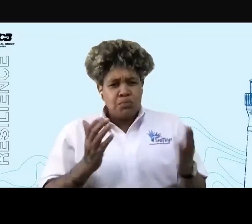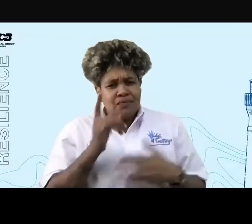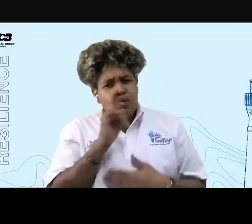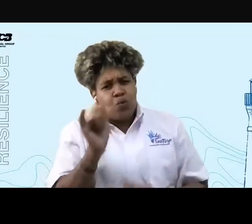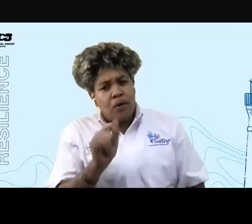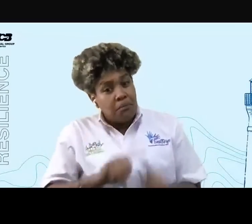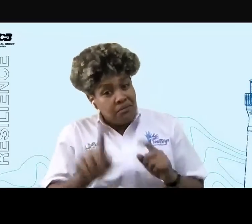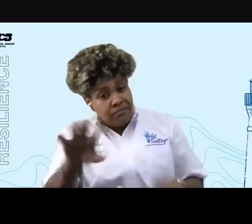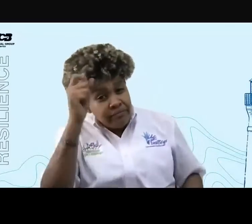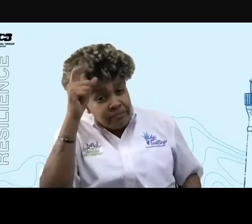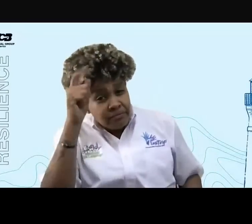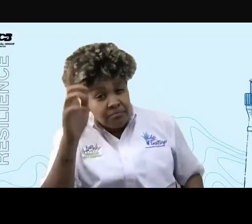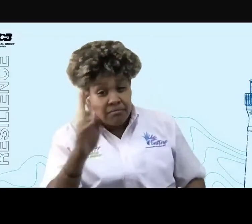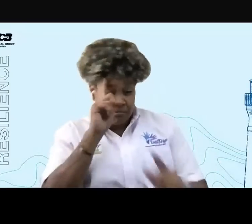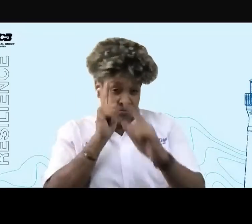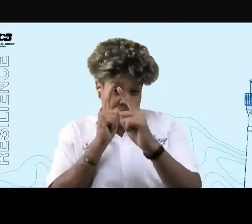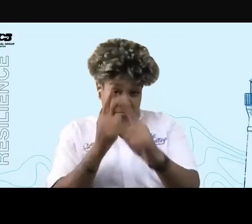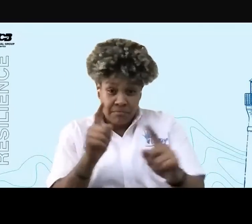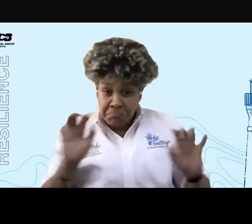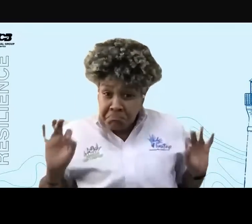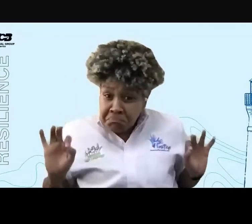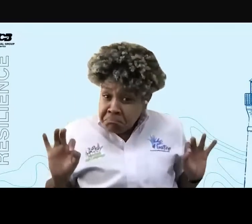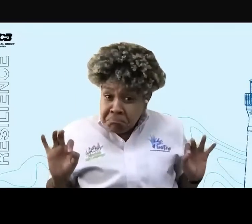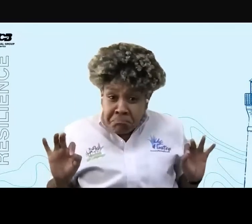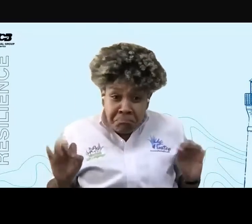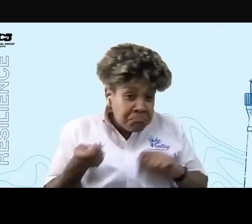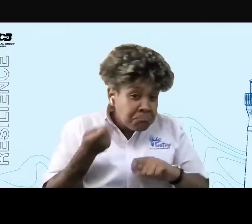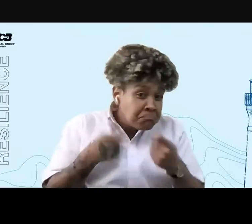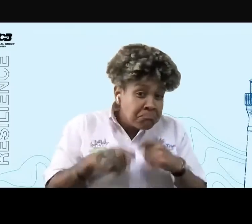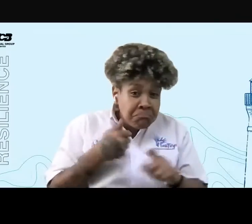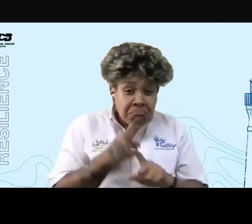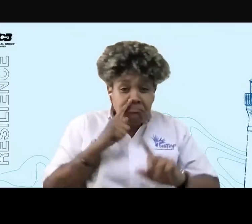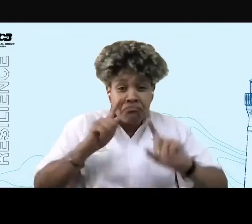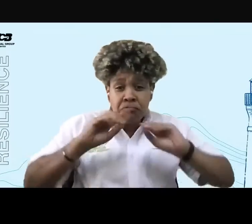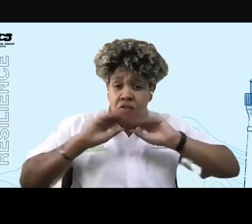But again, directionally, the turnaround is